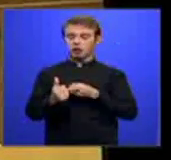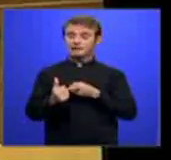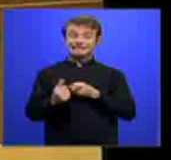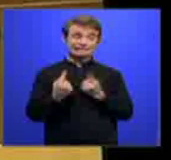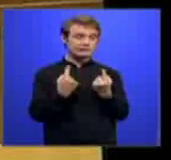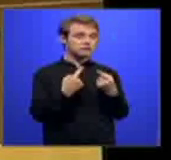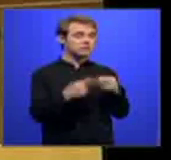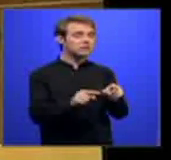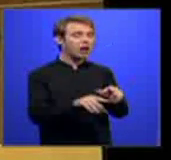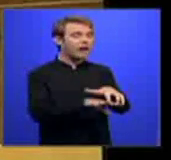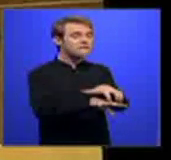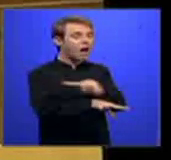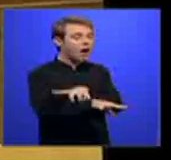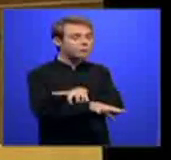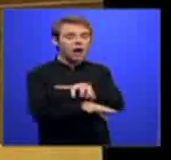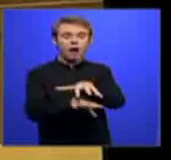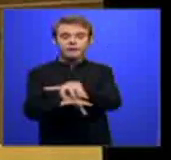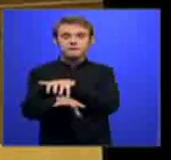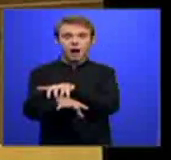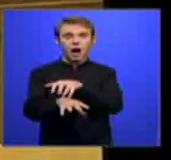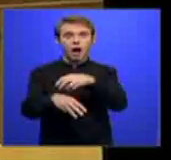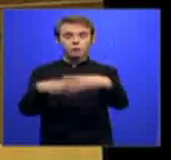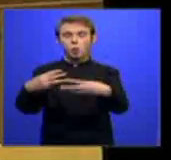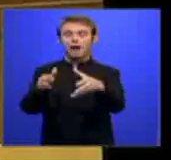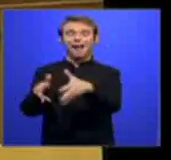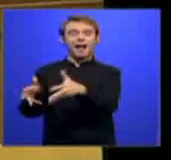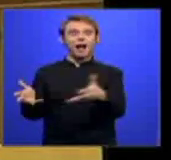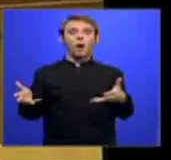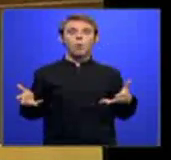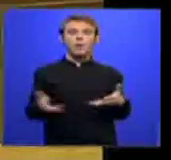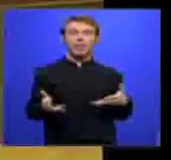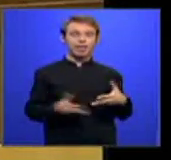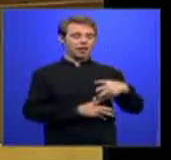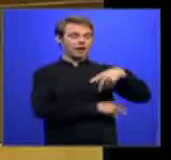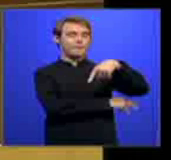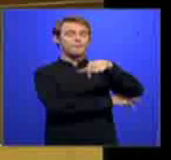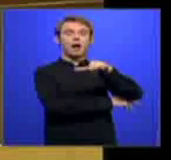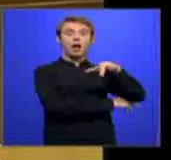with both farmers and farm workers in Paarl on Tuesday.